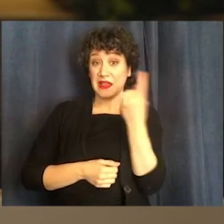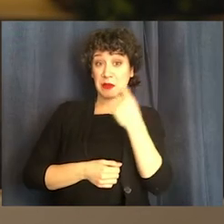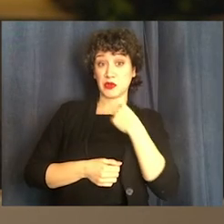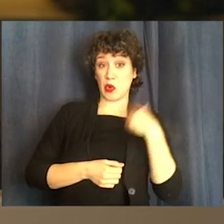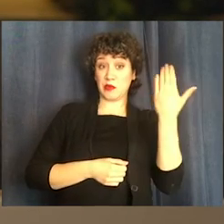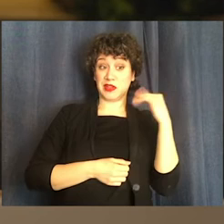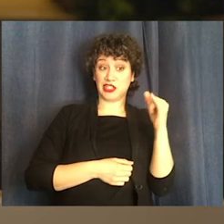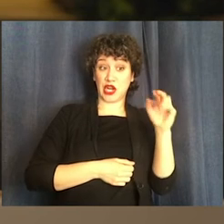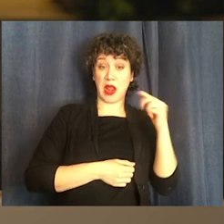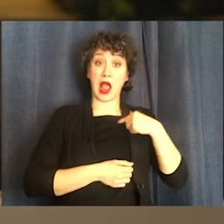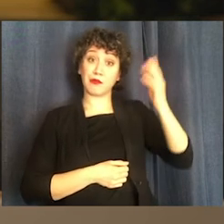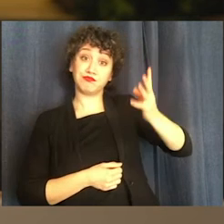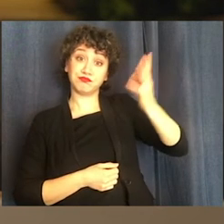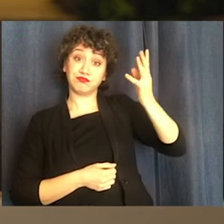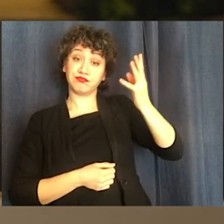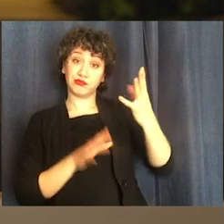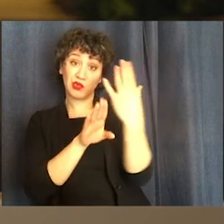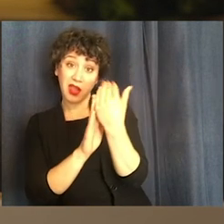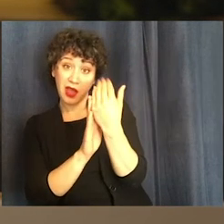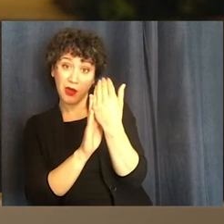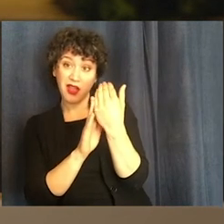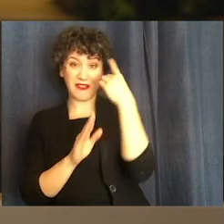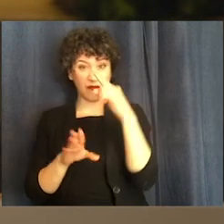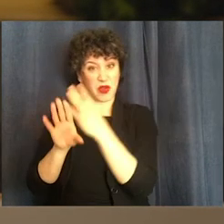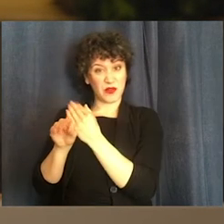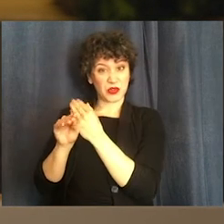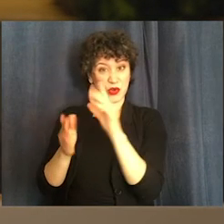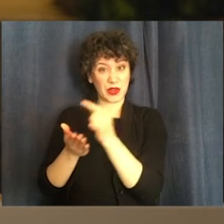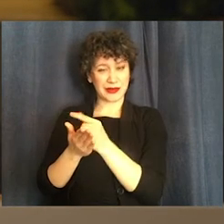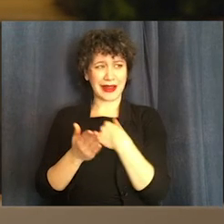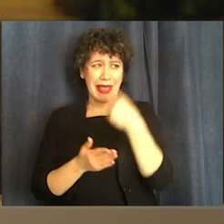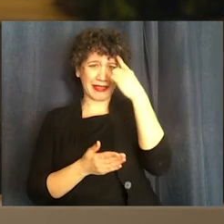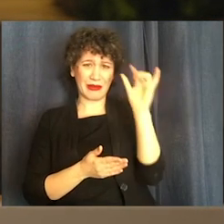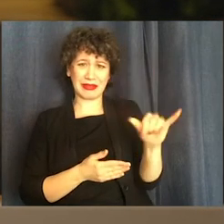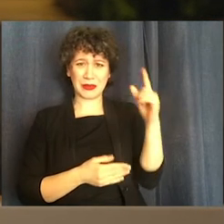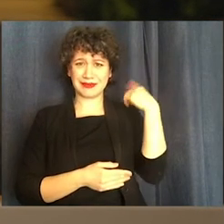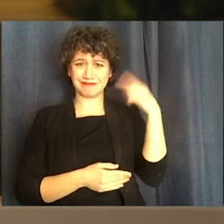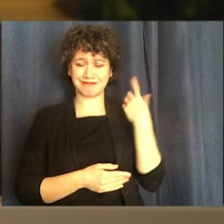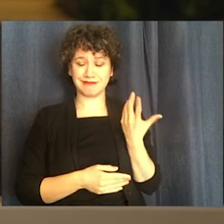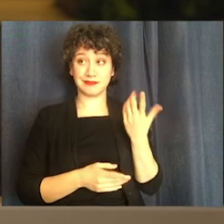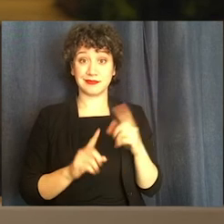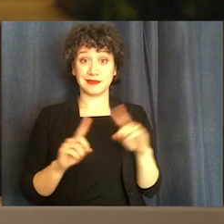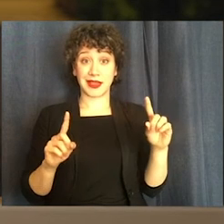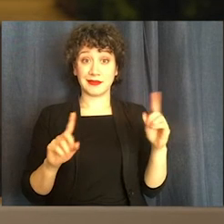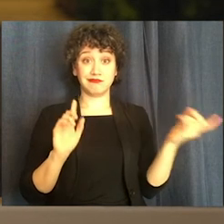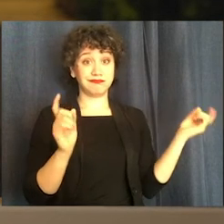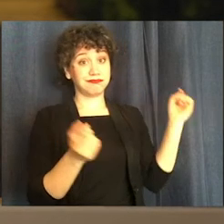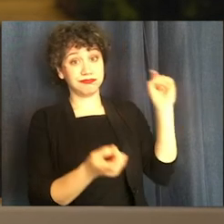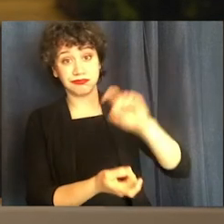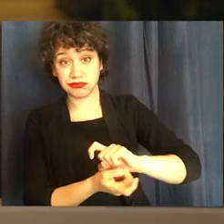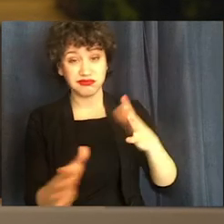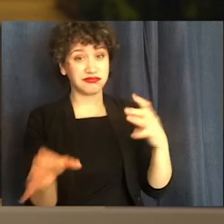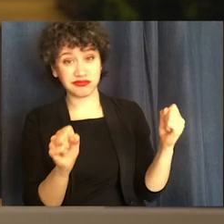have changed rapidly, and we're all doing things we never thought we would. Wearing a mask in public, having Zoom calls with our friends, missing